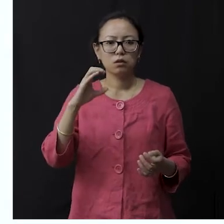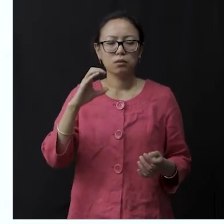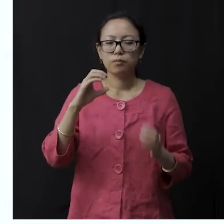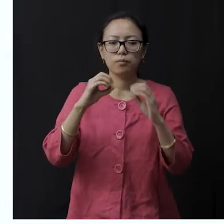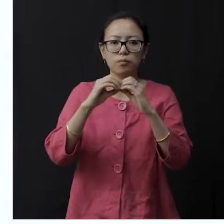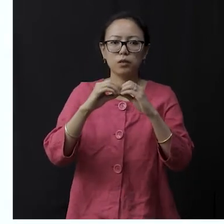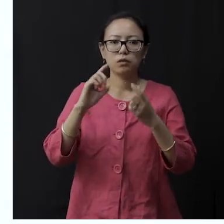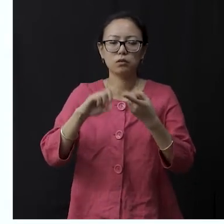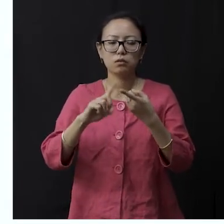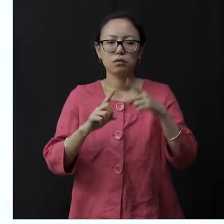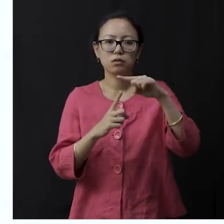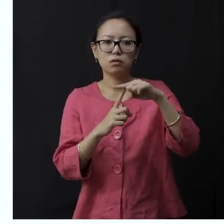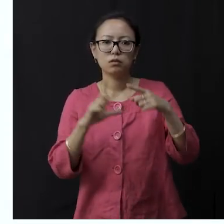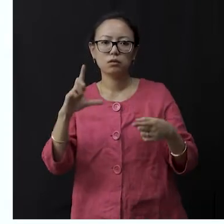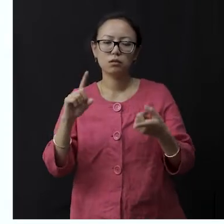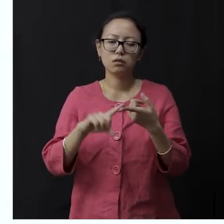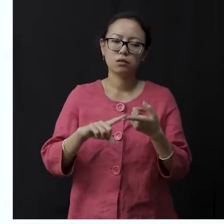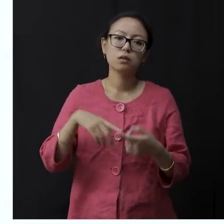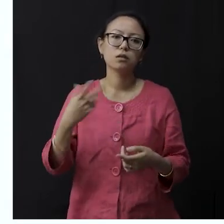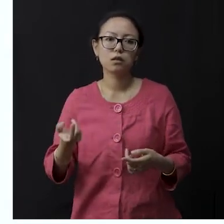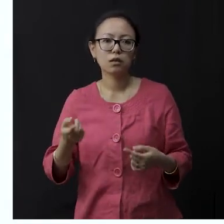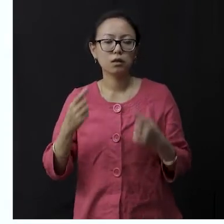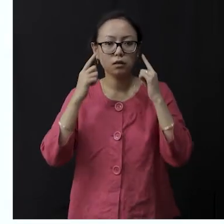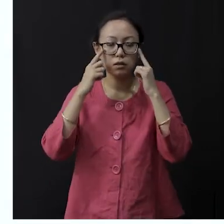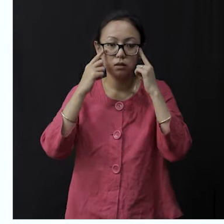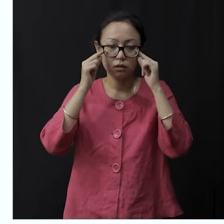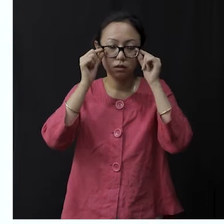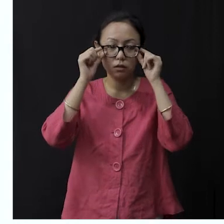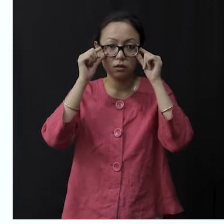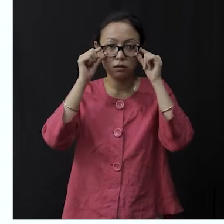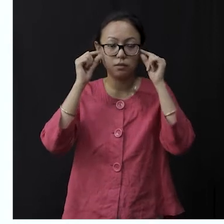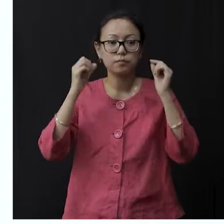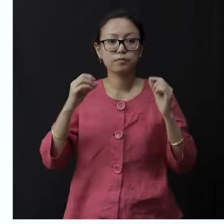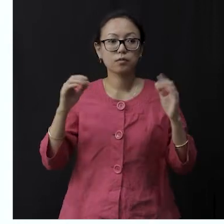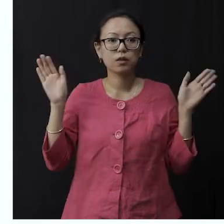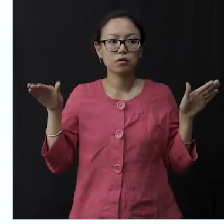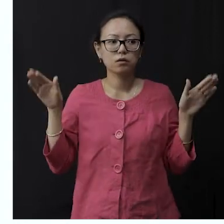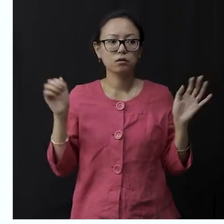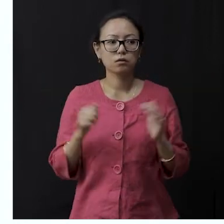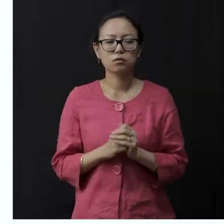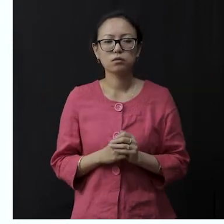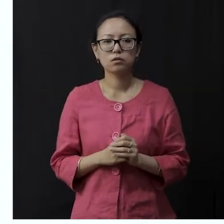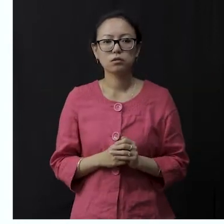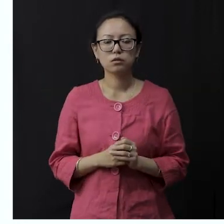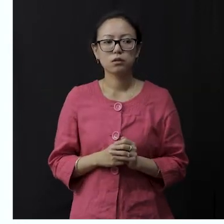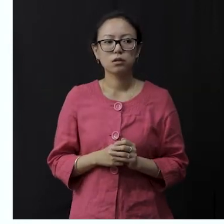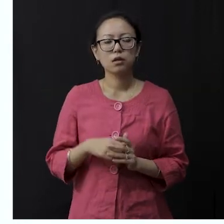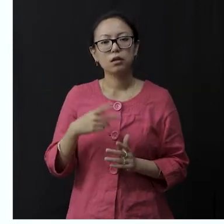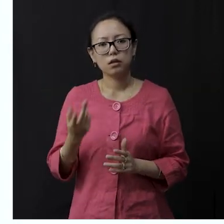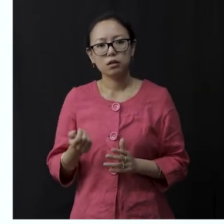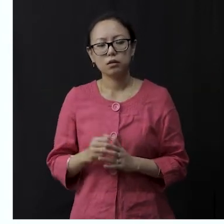who came knocking at the door. Now next line, only the cricket whistling while